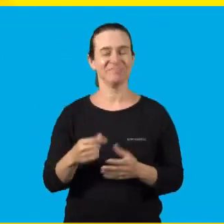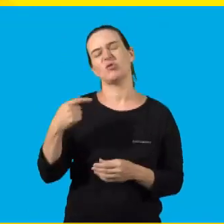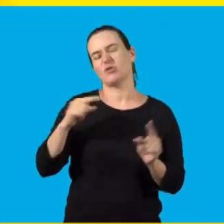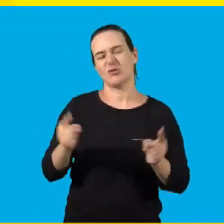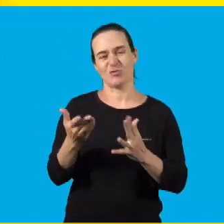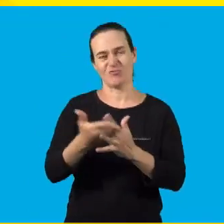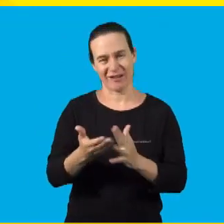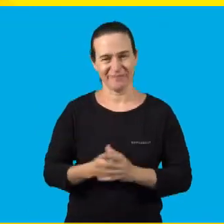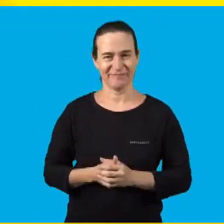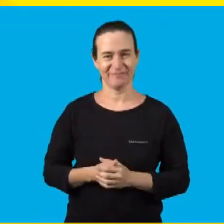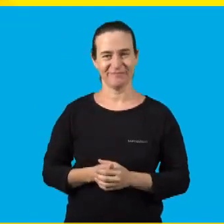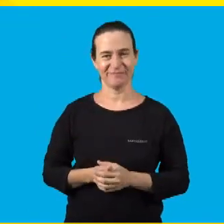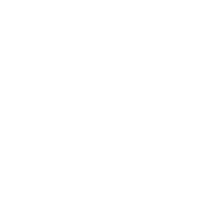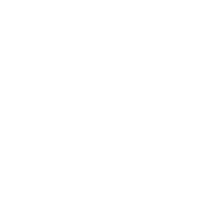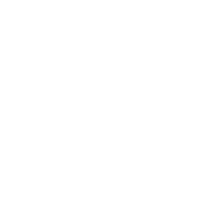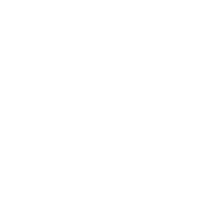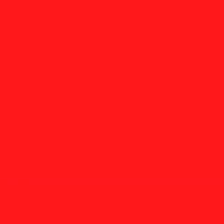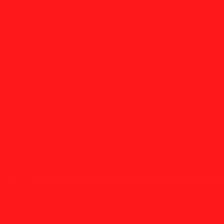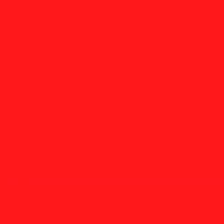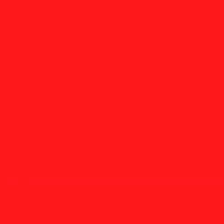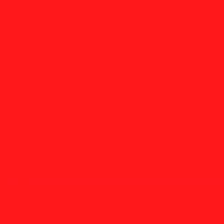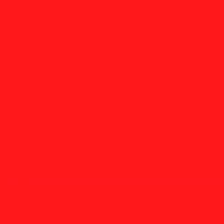let's take a quick commercial break.